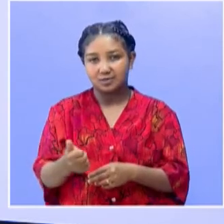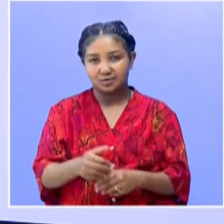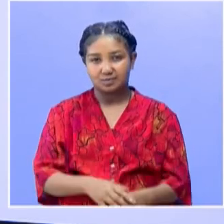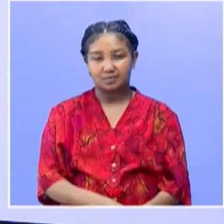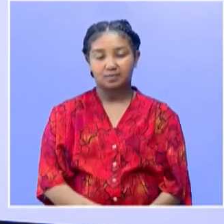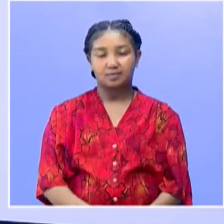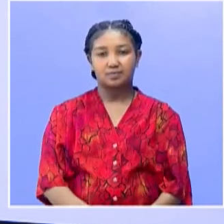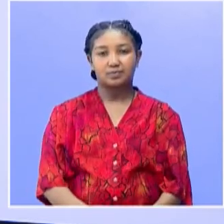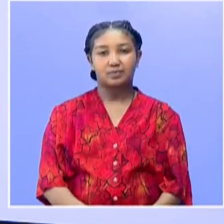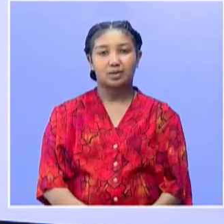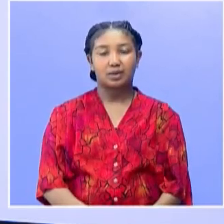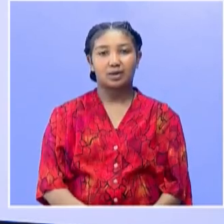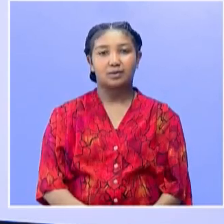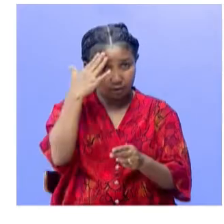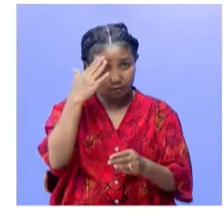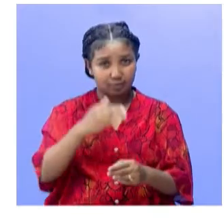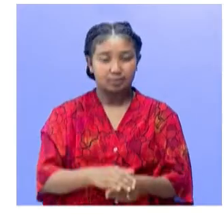is also